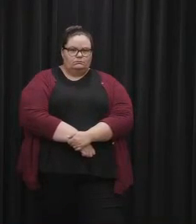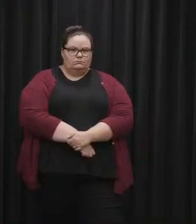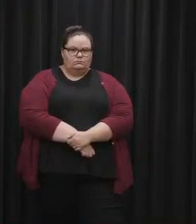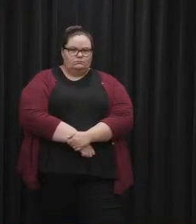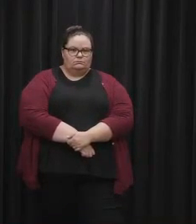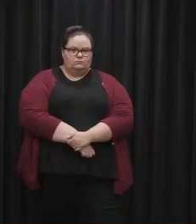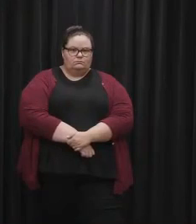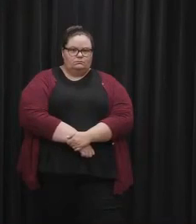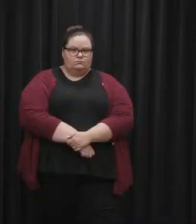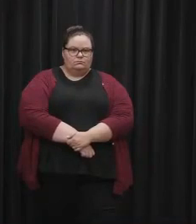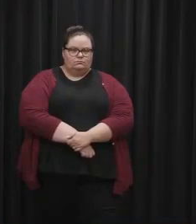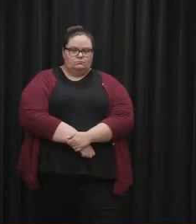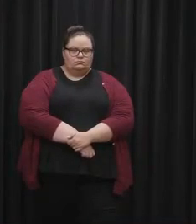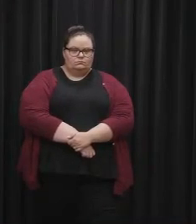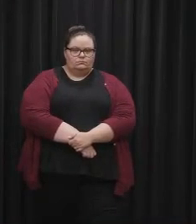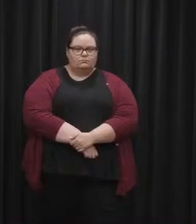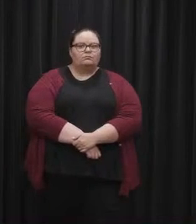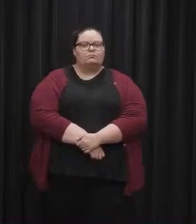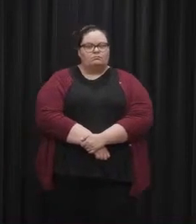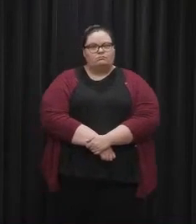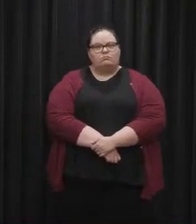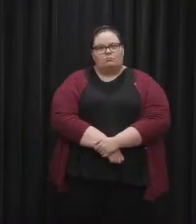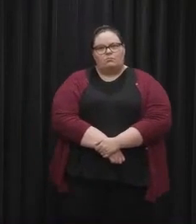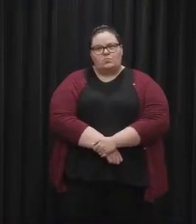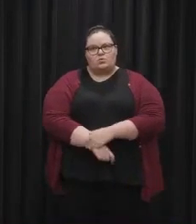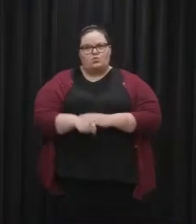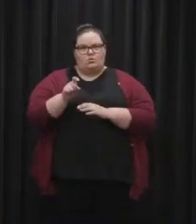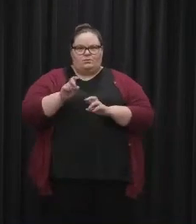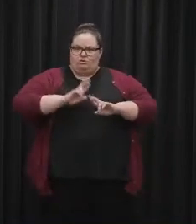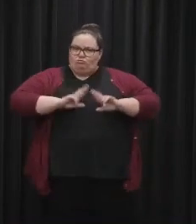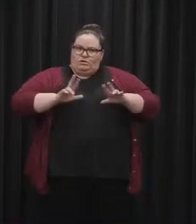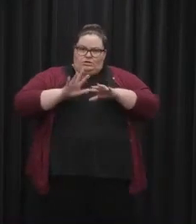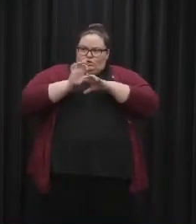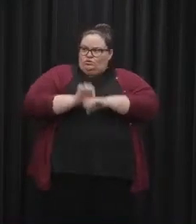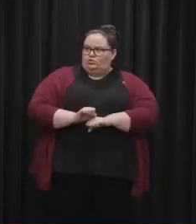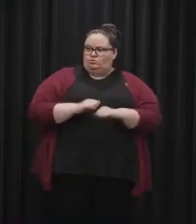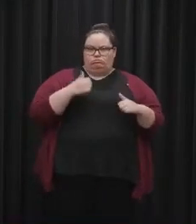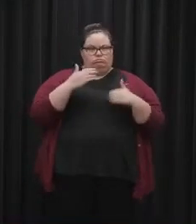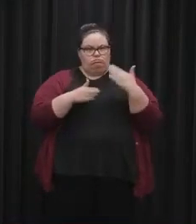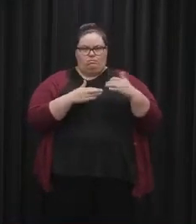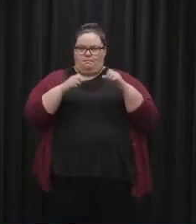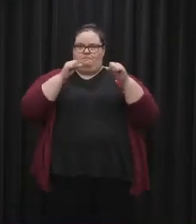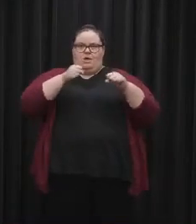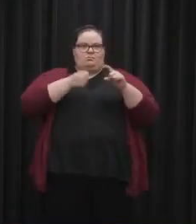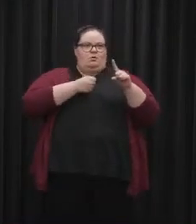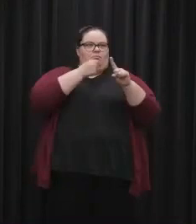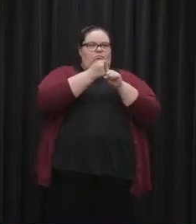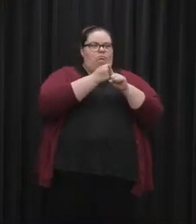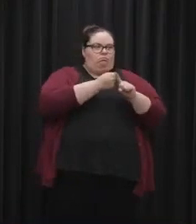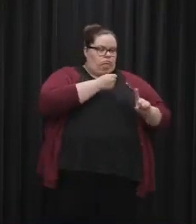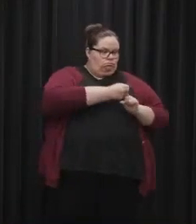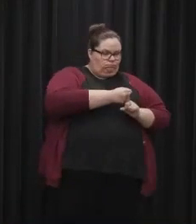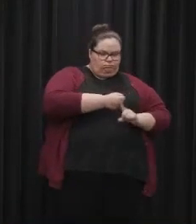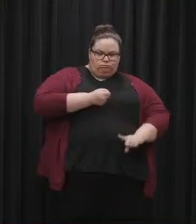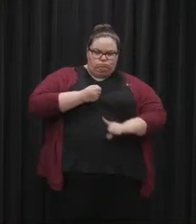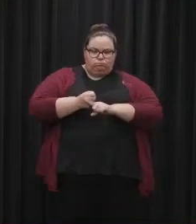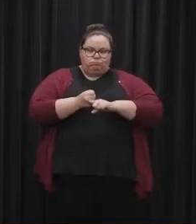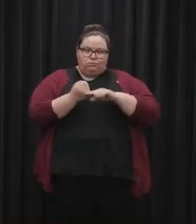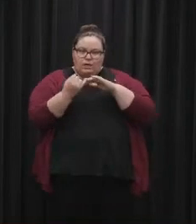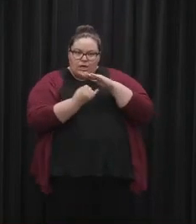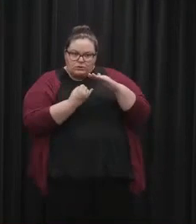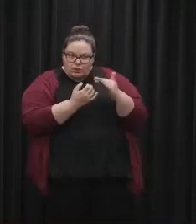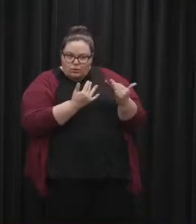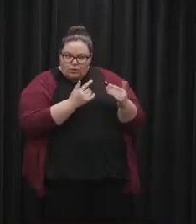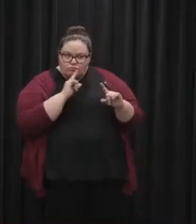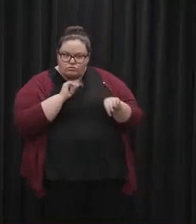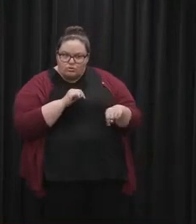something that will probably happen in other parts of the province. Got to get ready to get used to this, that having possibilities of cases, people being asked to self-isolate while waiting